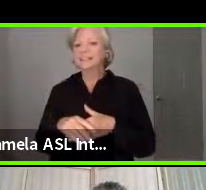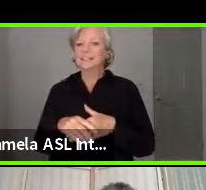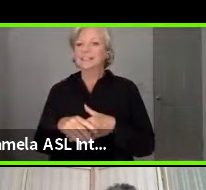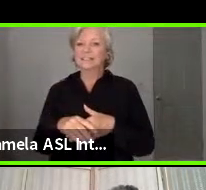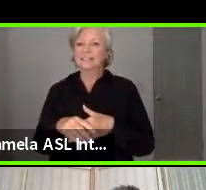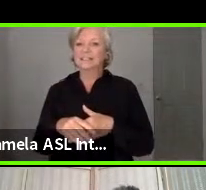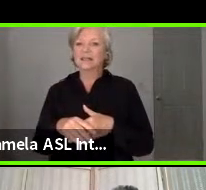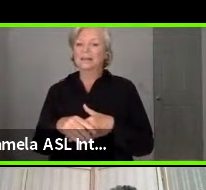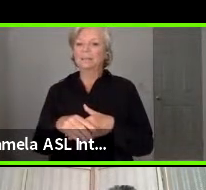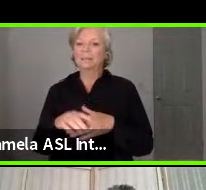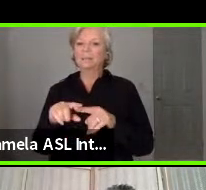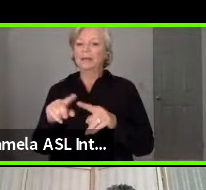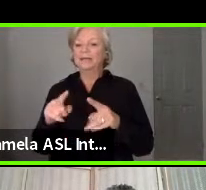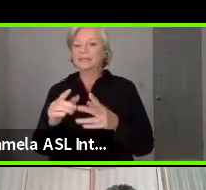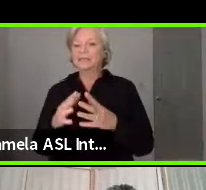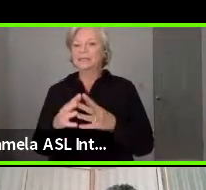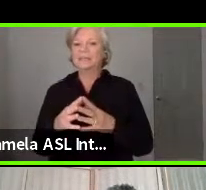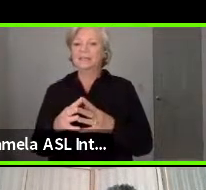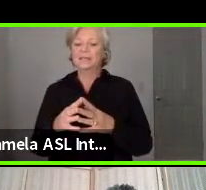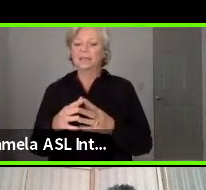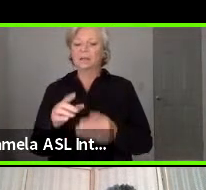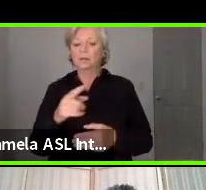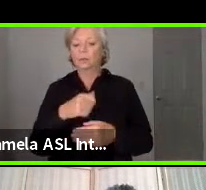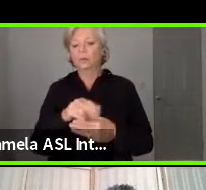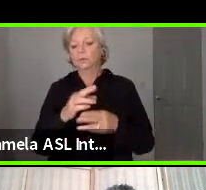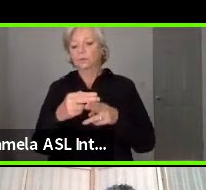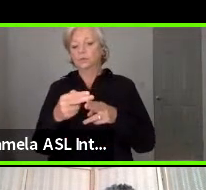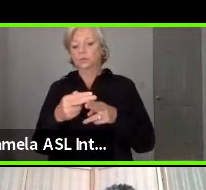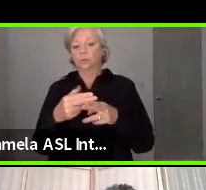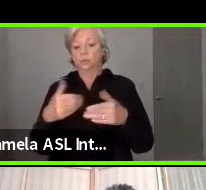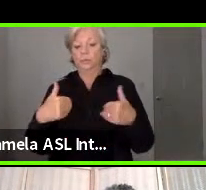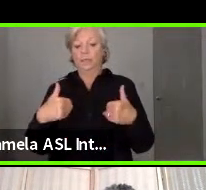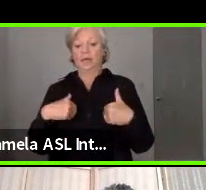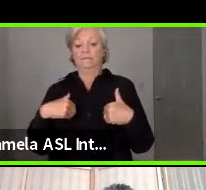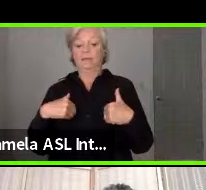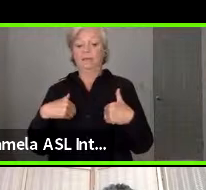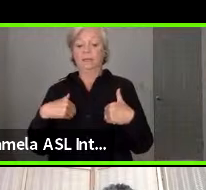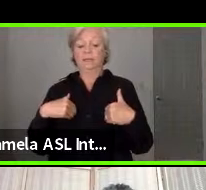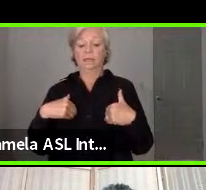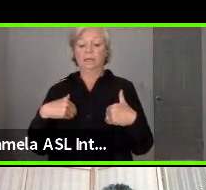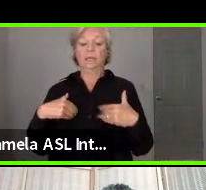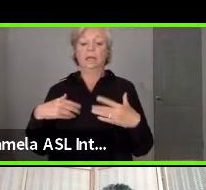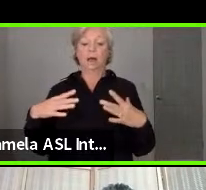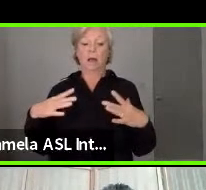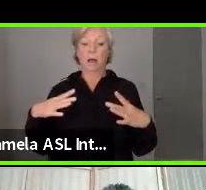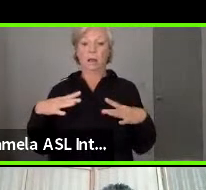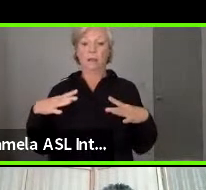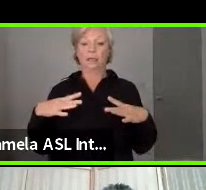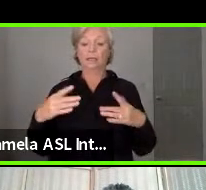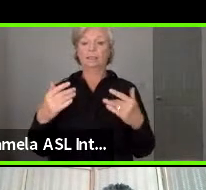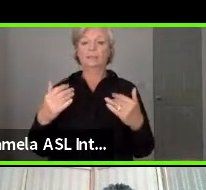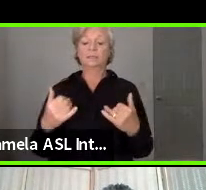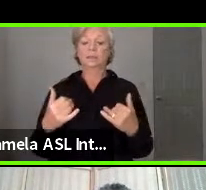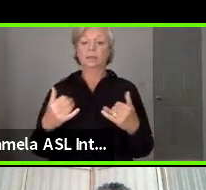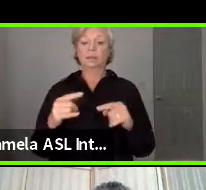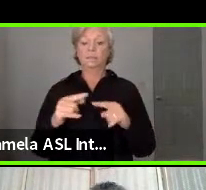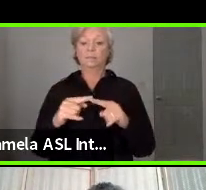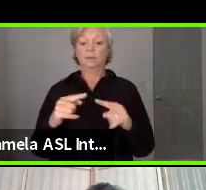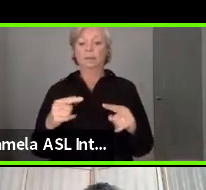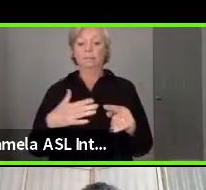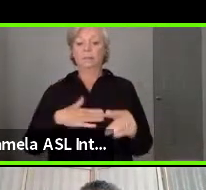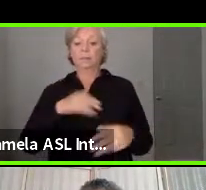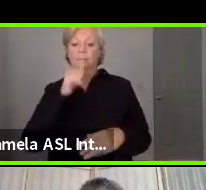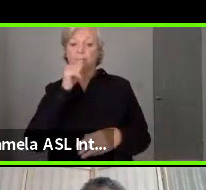comment, we're coming upon some big holidays in the faith communities. And I personally